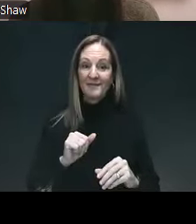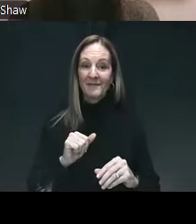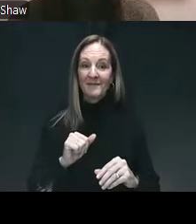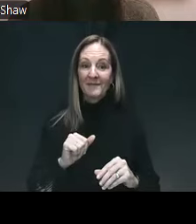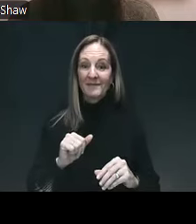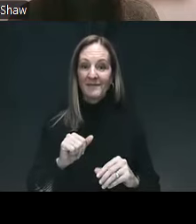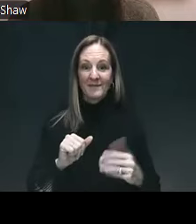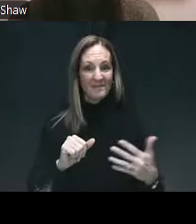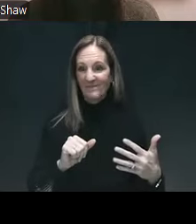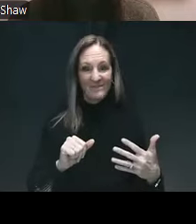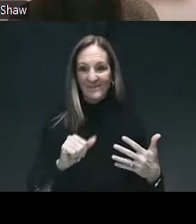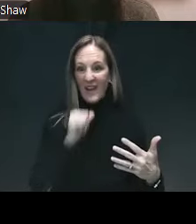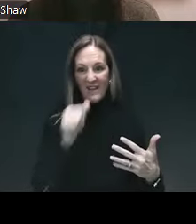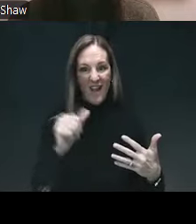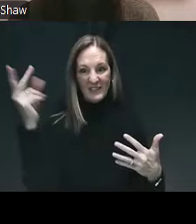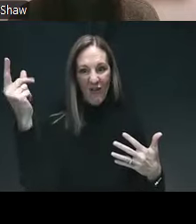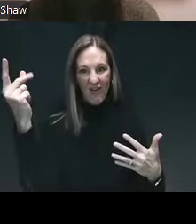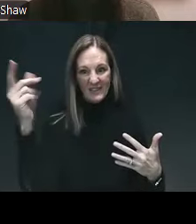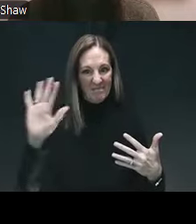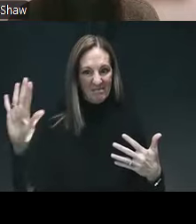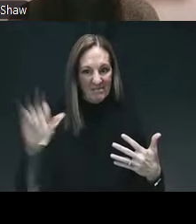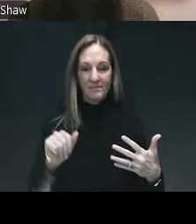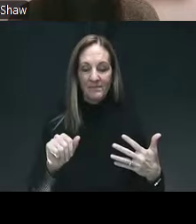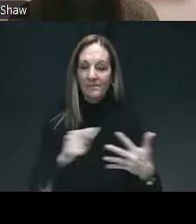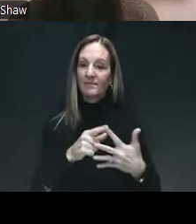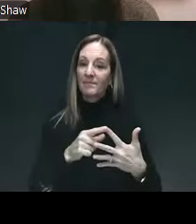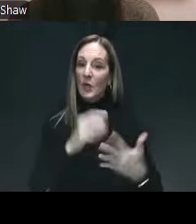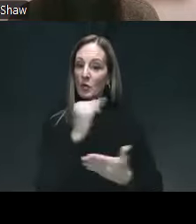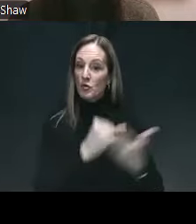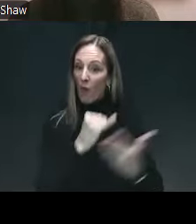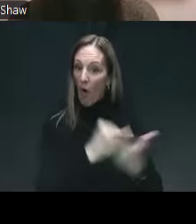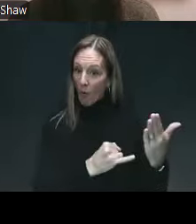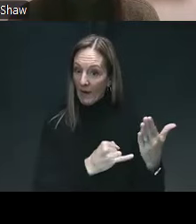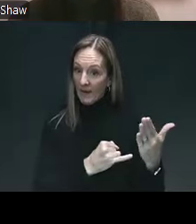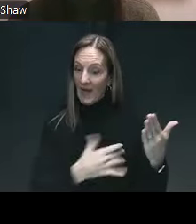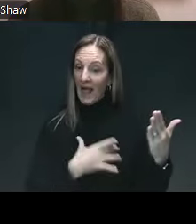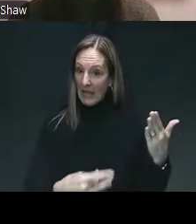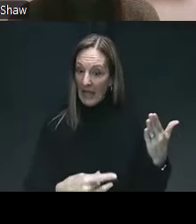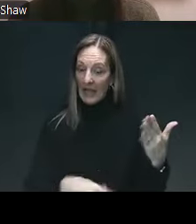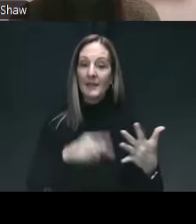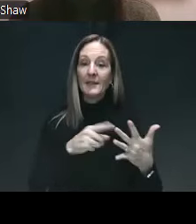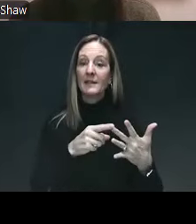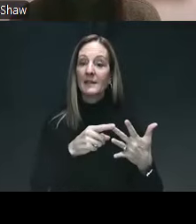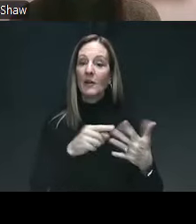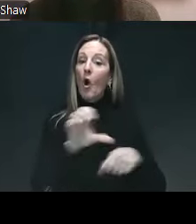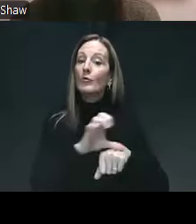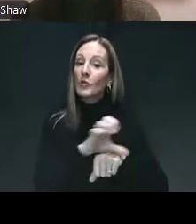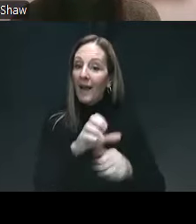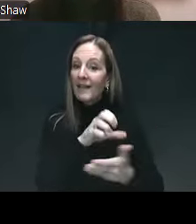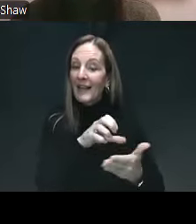Definitely not a dog person. I like drawing, and I like chocolate cake.